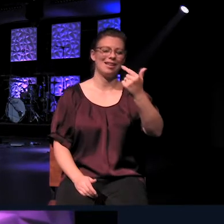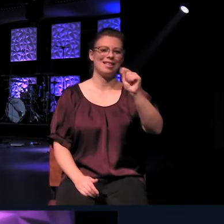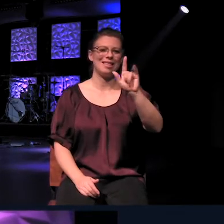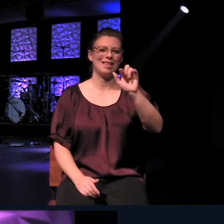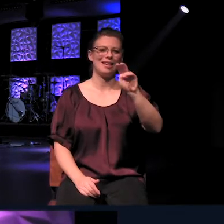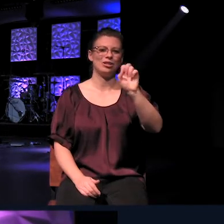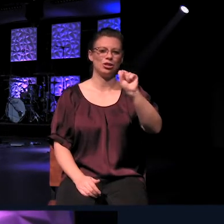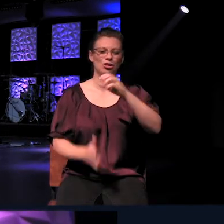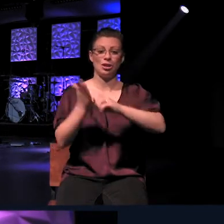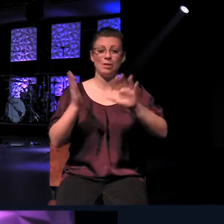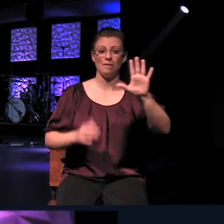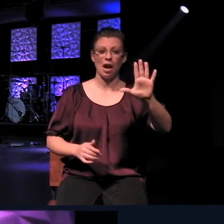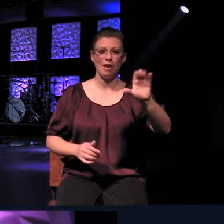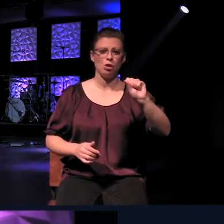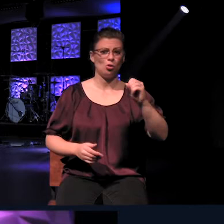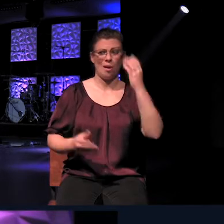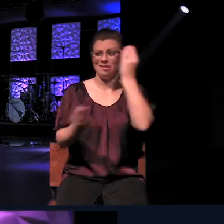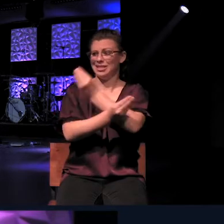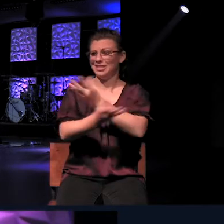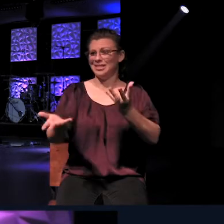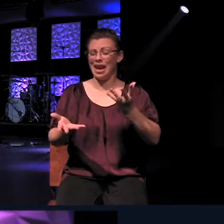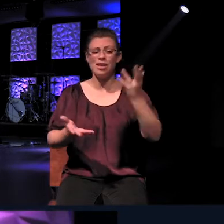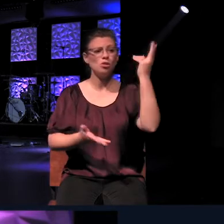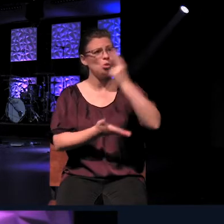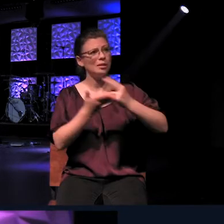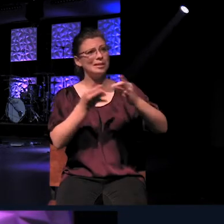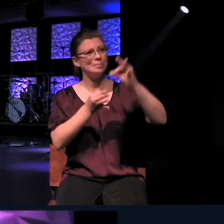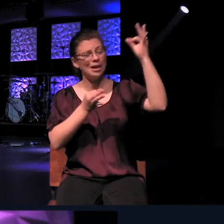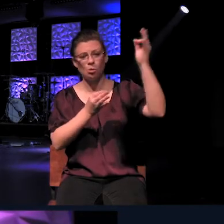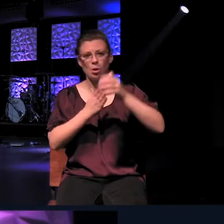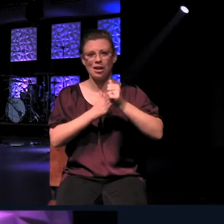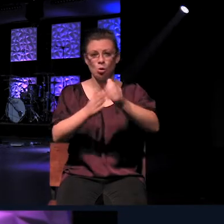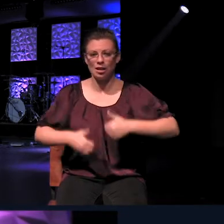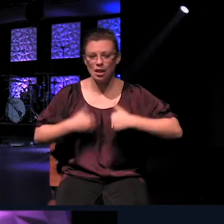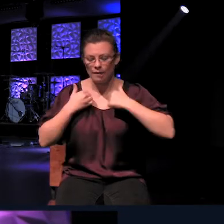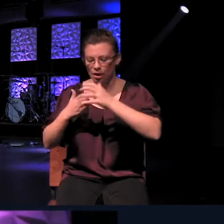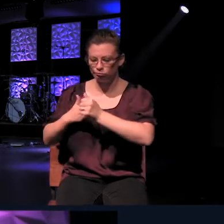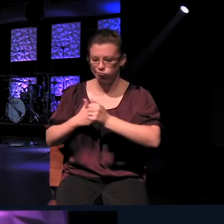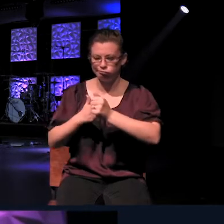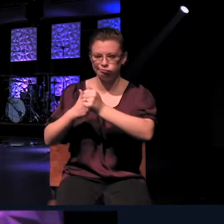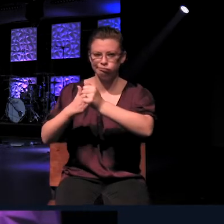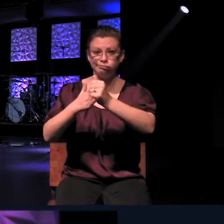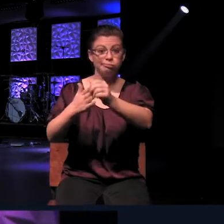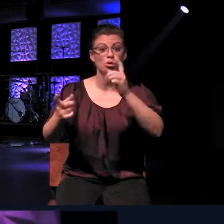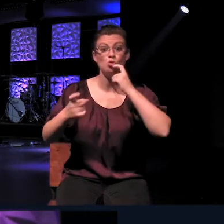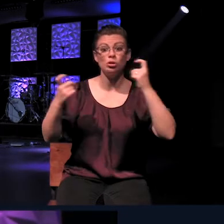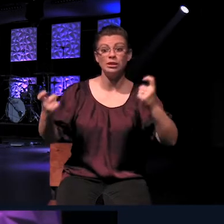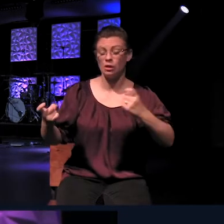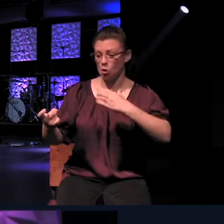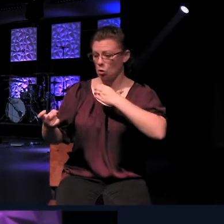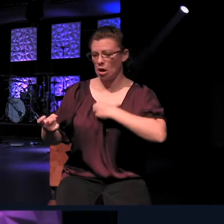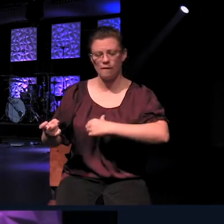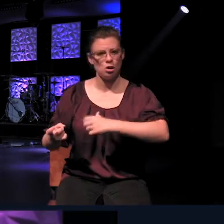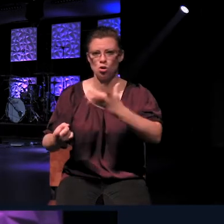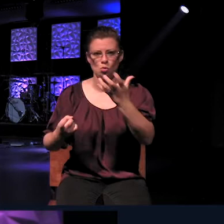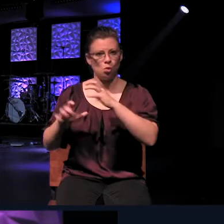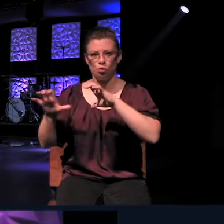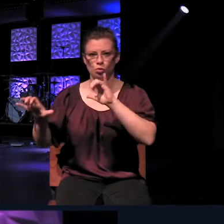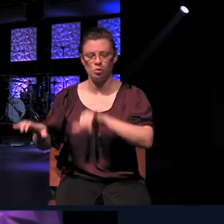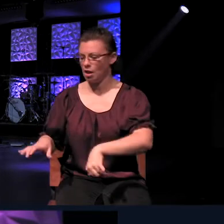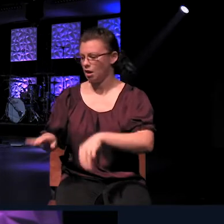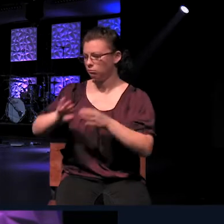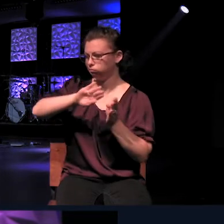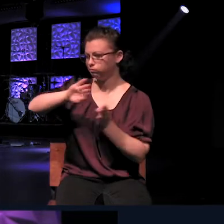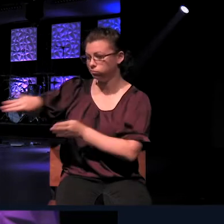it says, "So I say, let the Holy Spirit guide your lives. Then you won't be doing what your sinful nature craves. The sinful nature wants